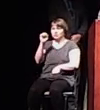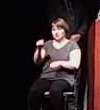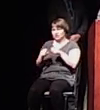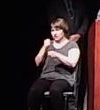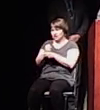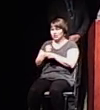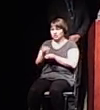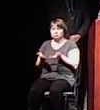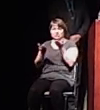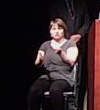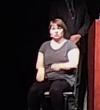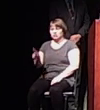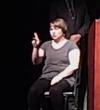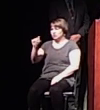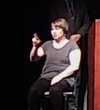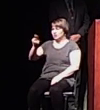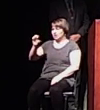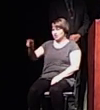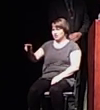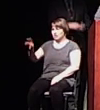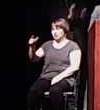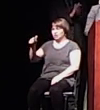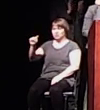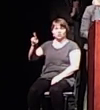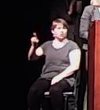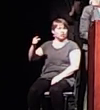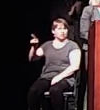Award is presented to Karen Garza.